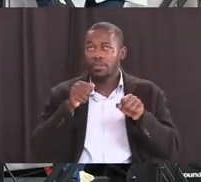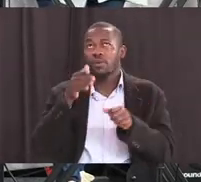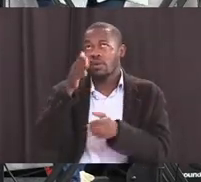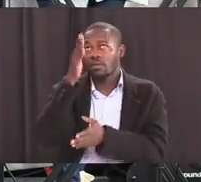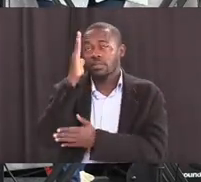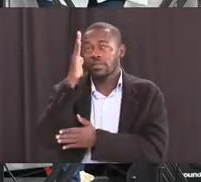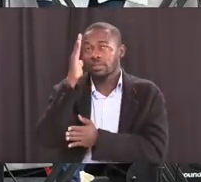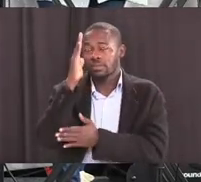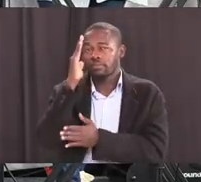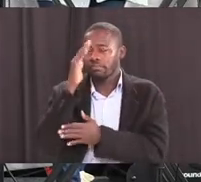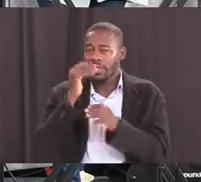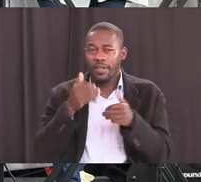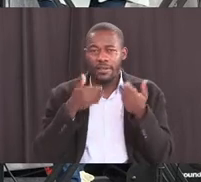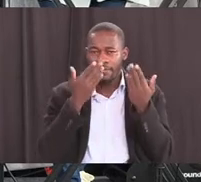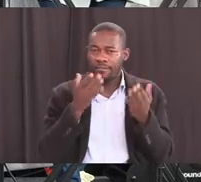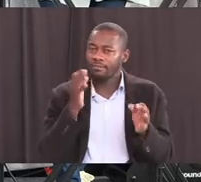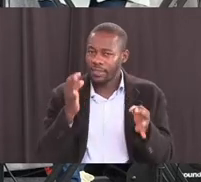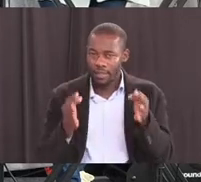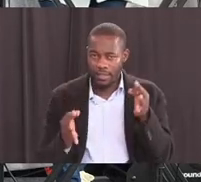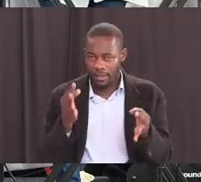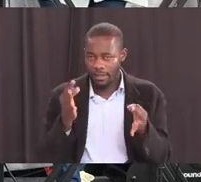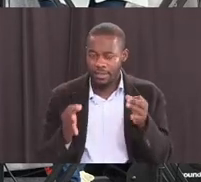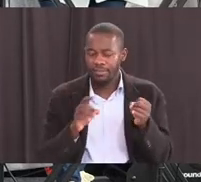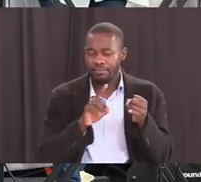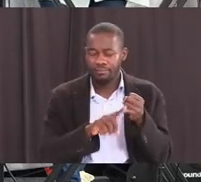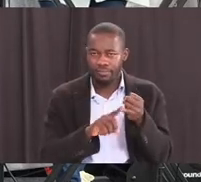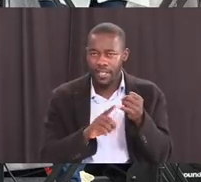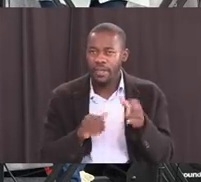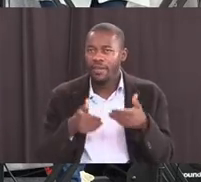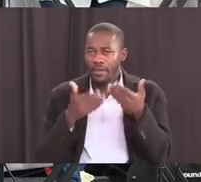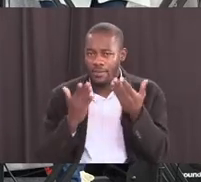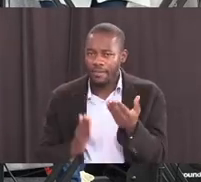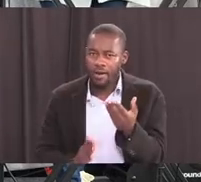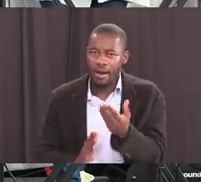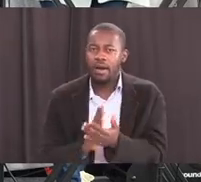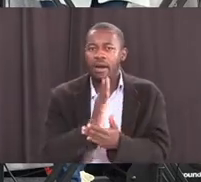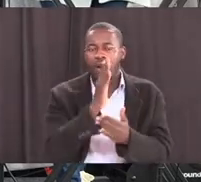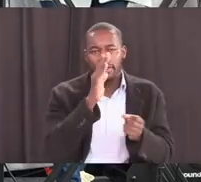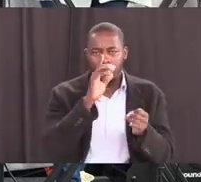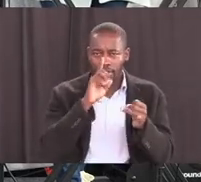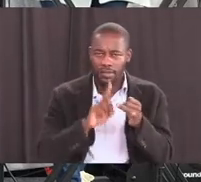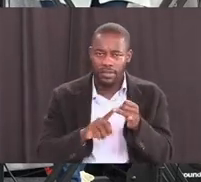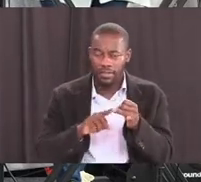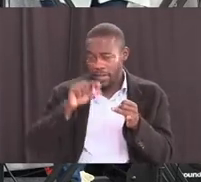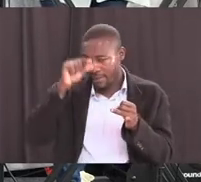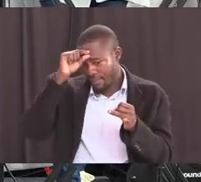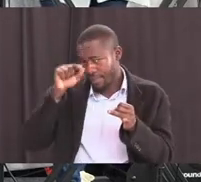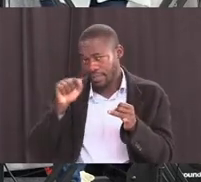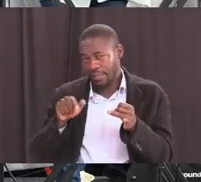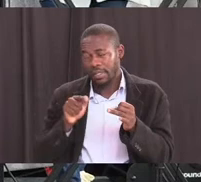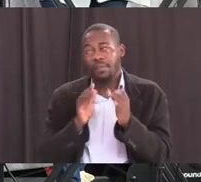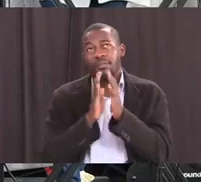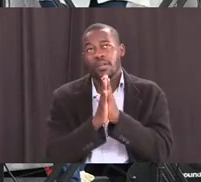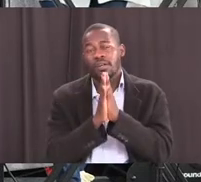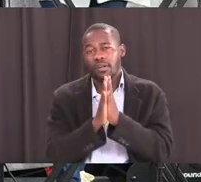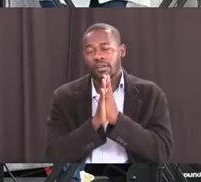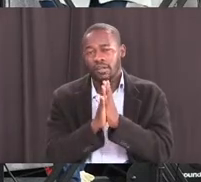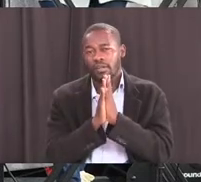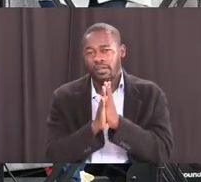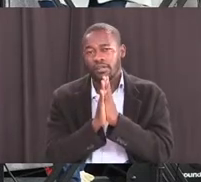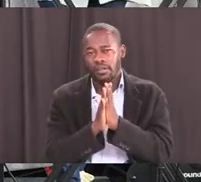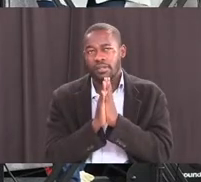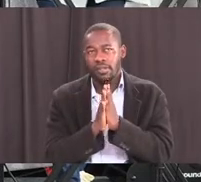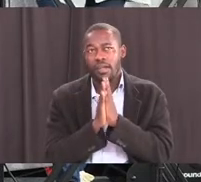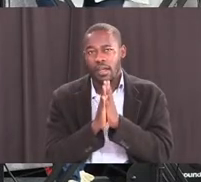for justice. We are looking for righteousness in leaders and in government. I pray that we would